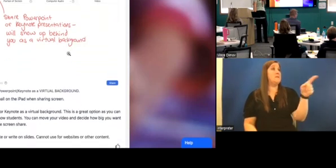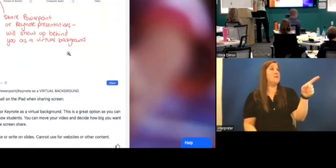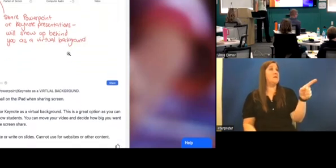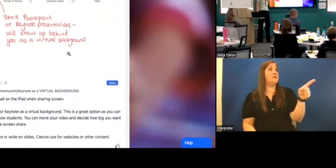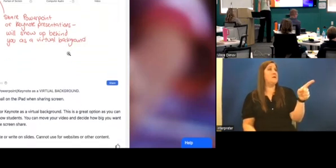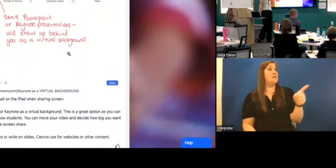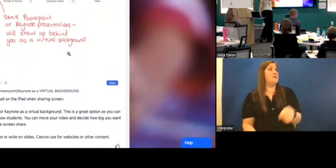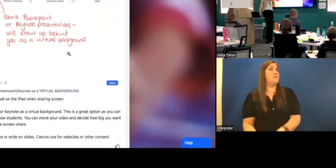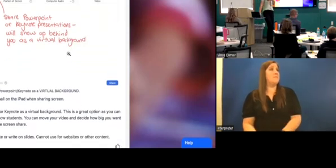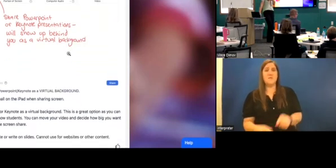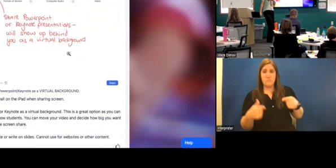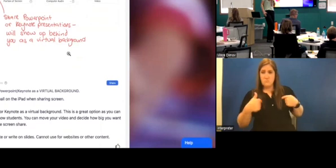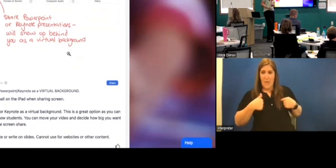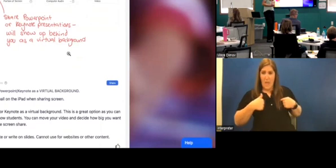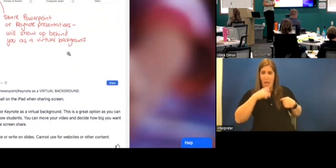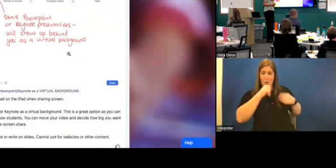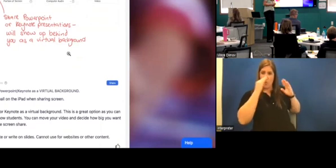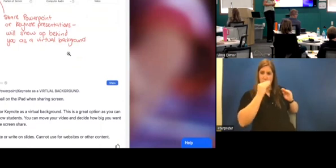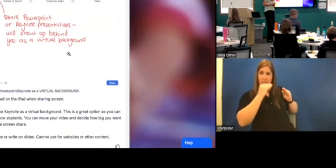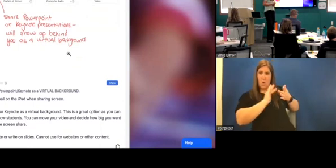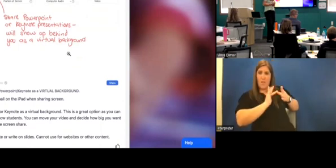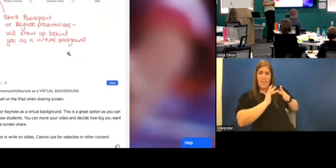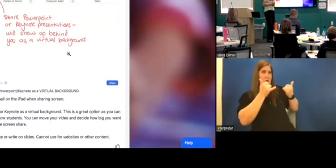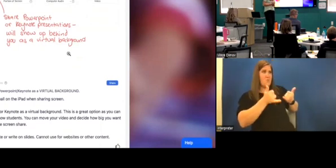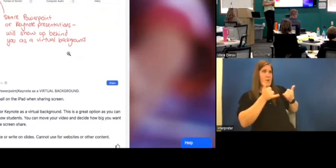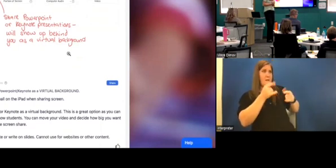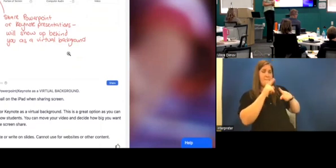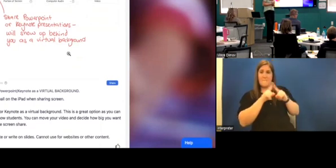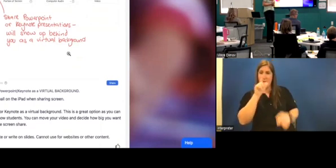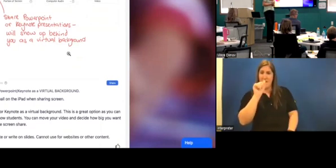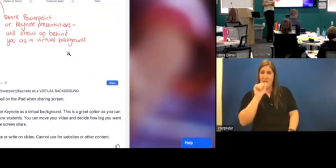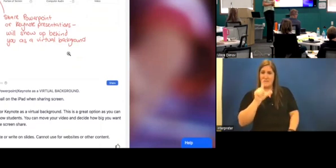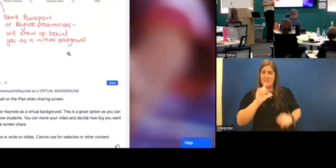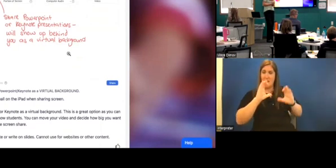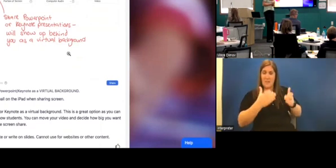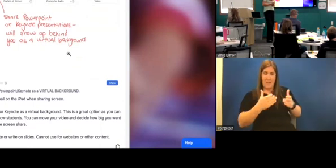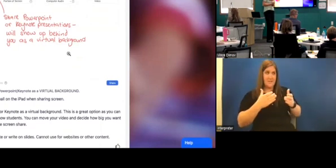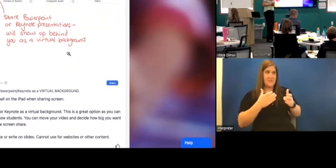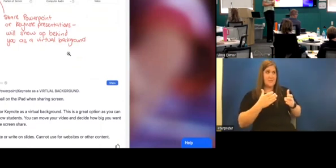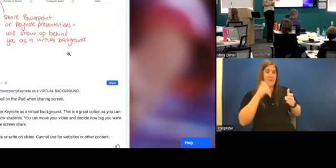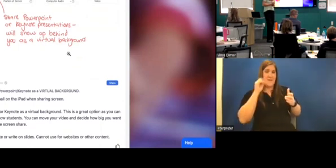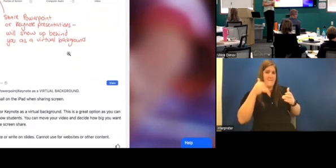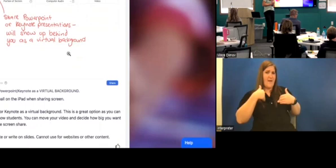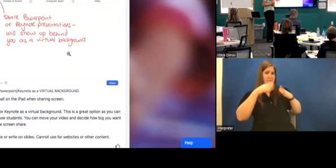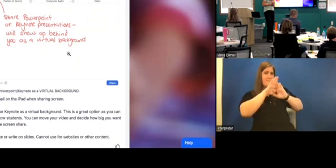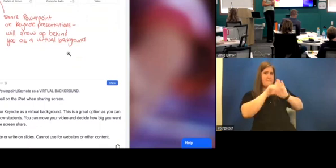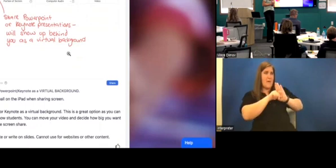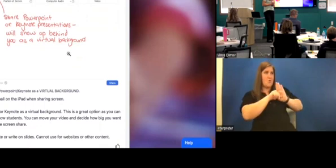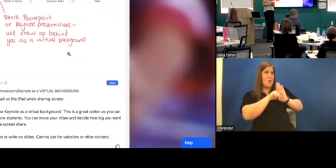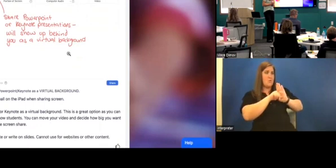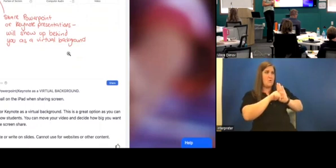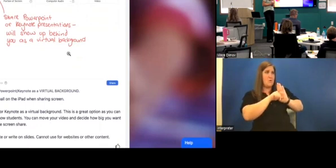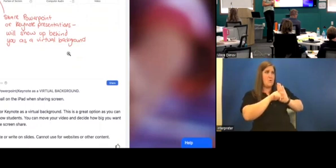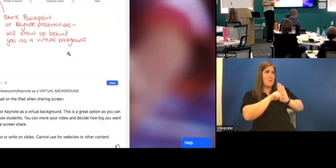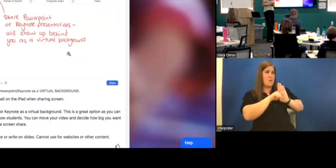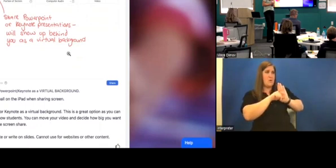Yeah. So I don't teach online right now, but when I'm in an ASL class, if I have a background,